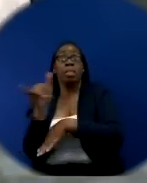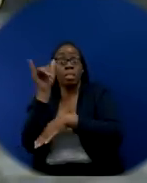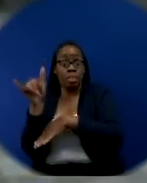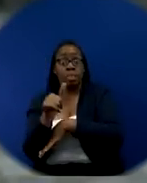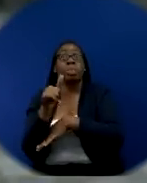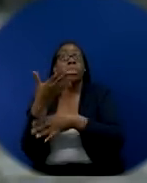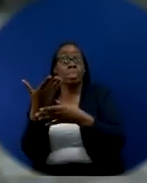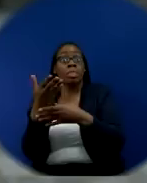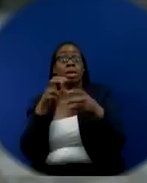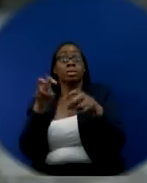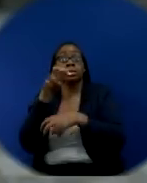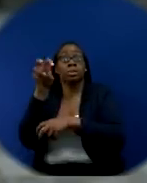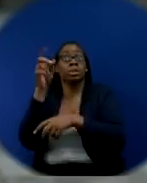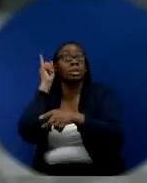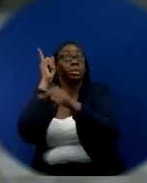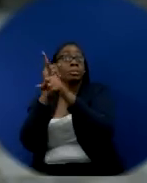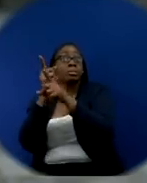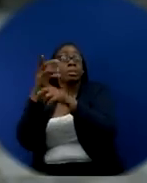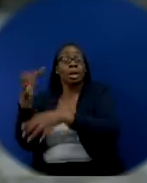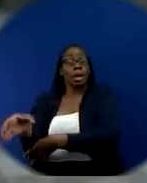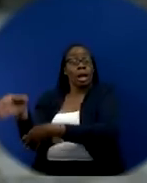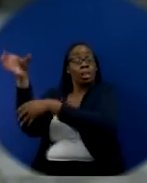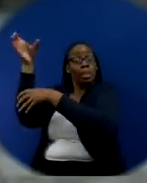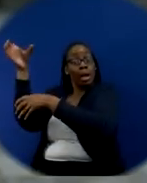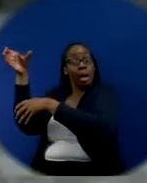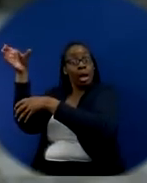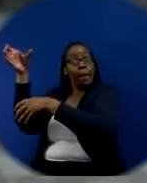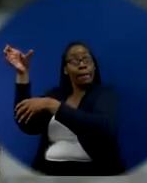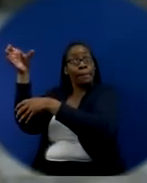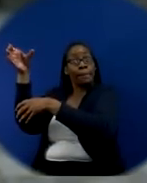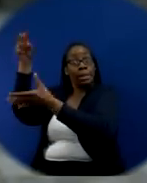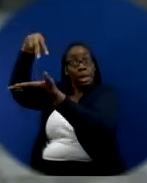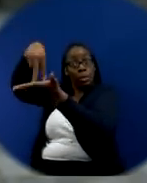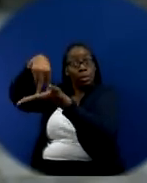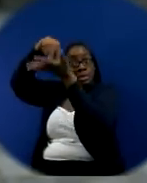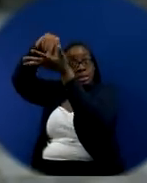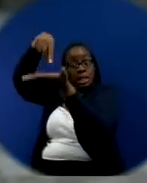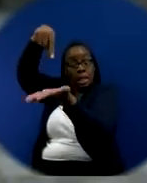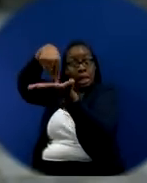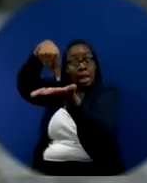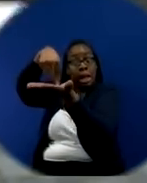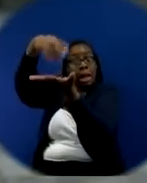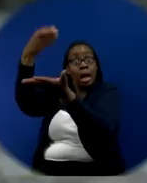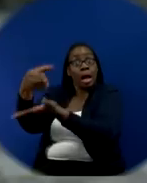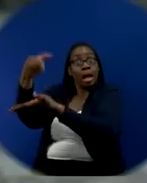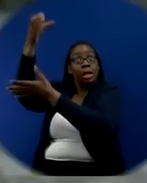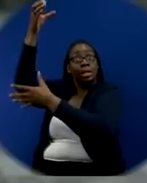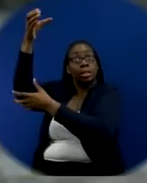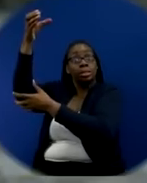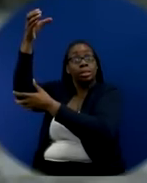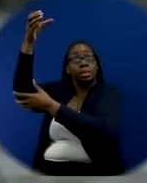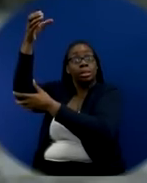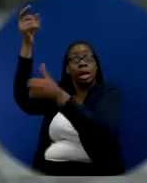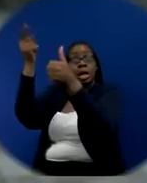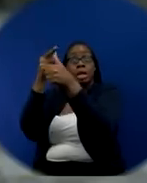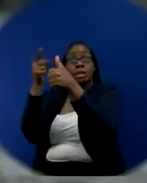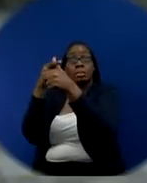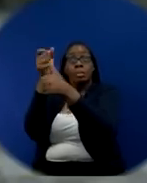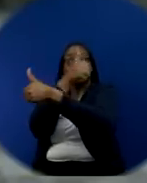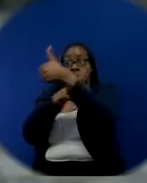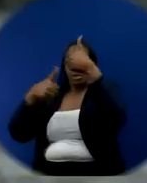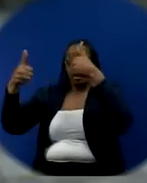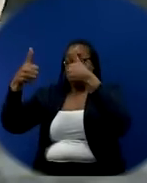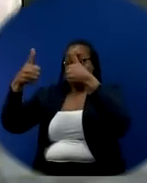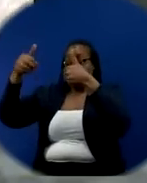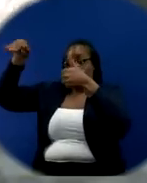Wheeler Street, and the brother had a cup in his hand. He was standing in the middle of the street with a cup in his hand. He at first went to the passenger